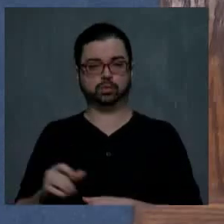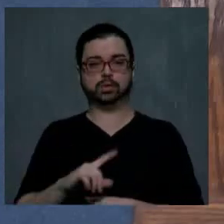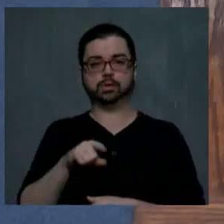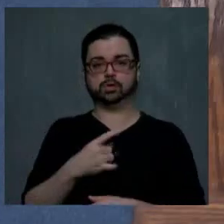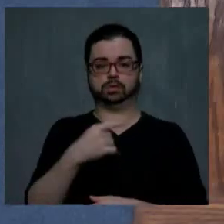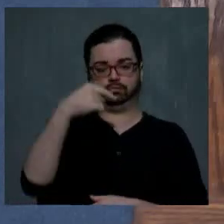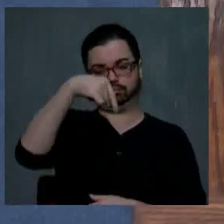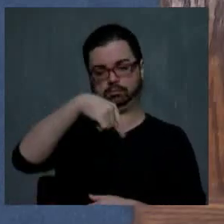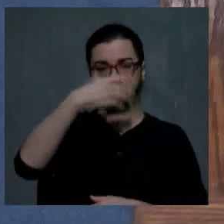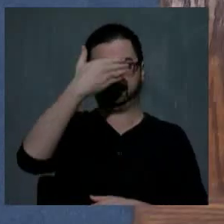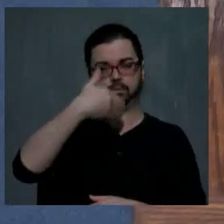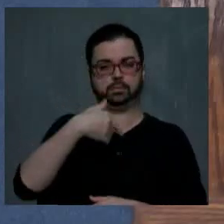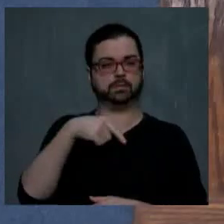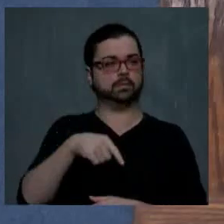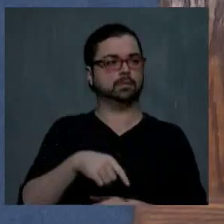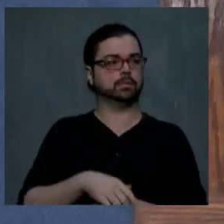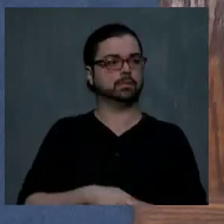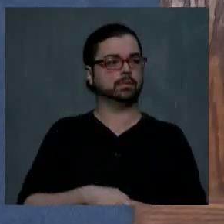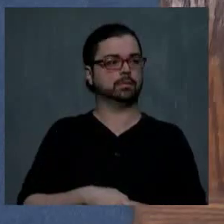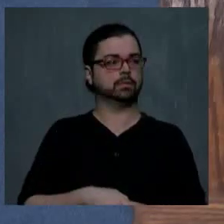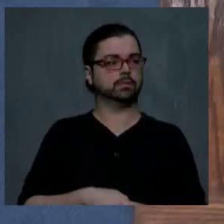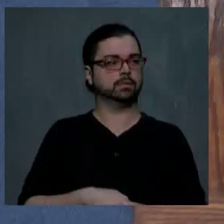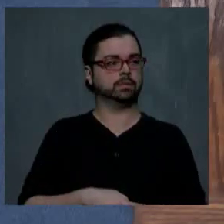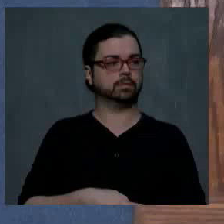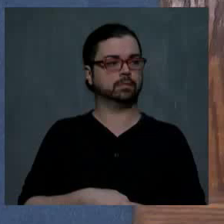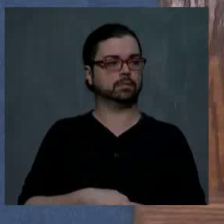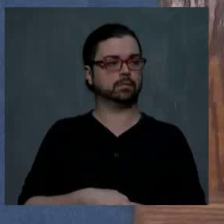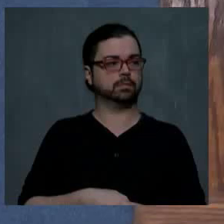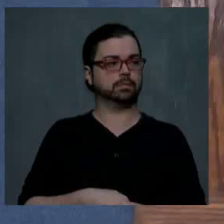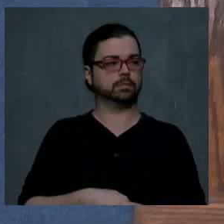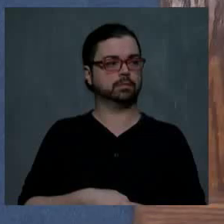front of us. If that were the case, I would be the only